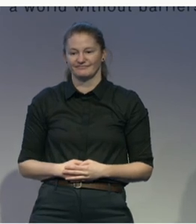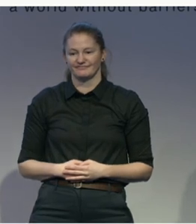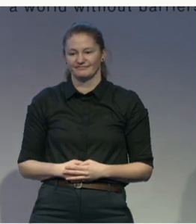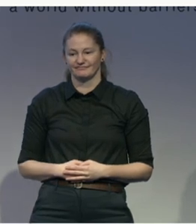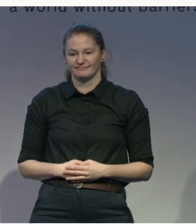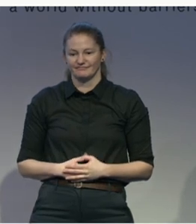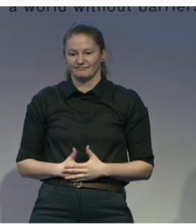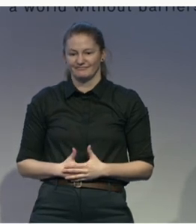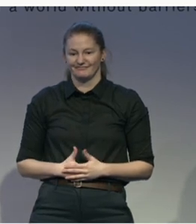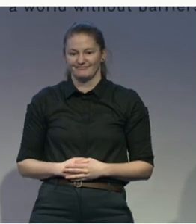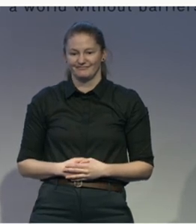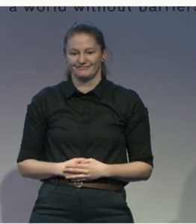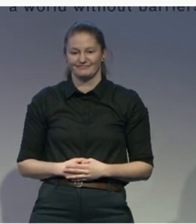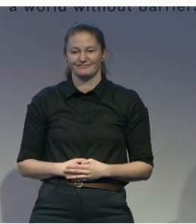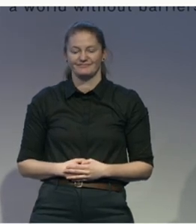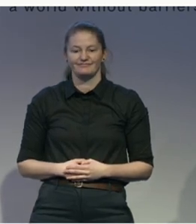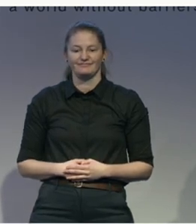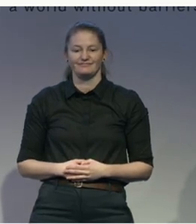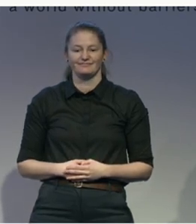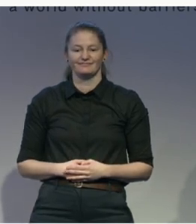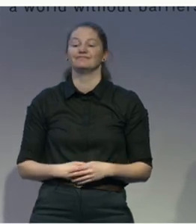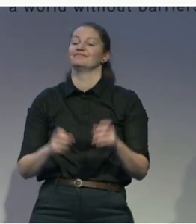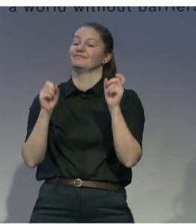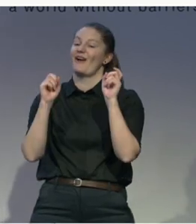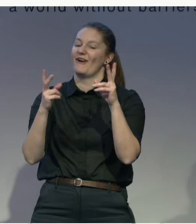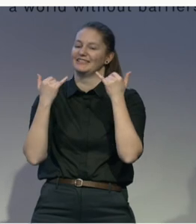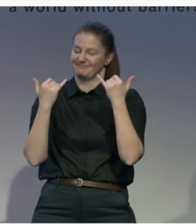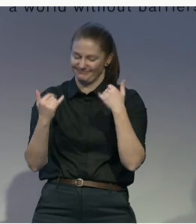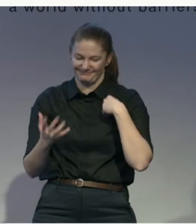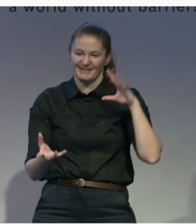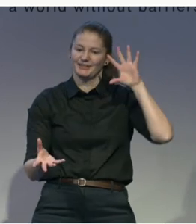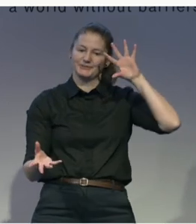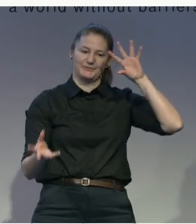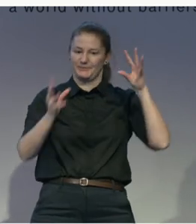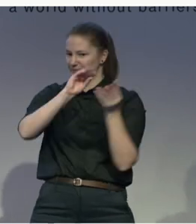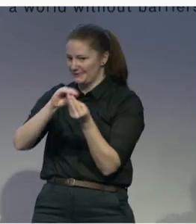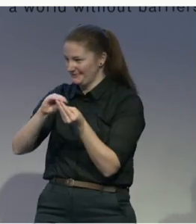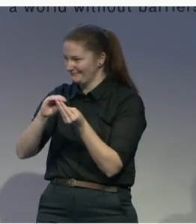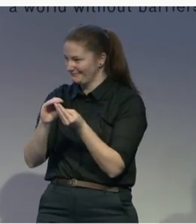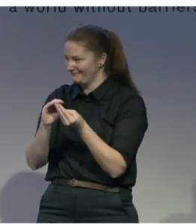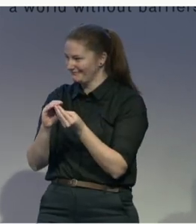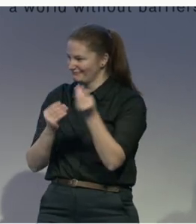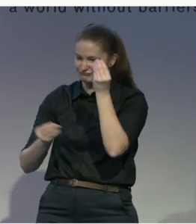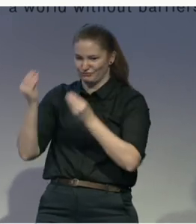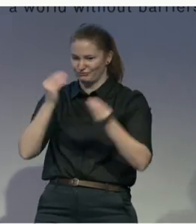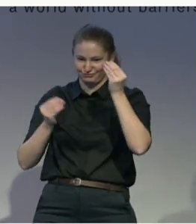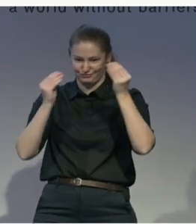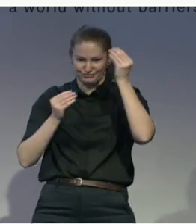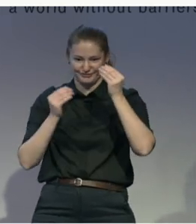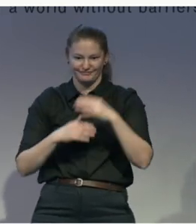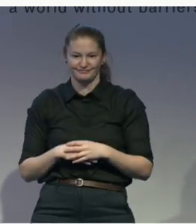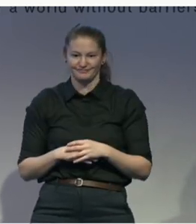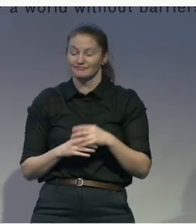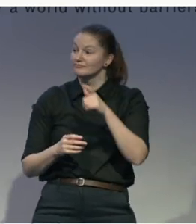Okay, and now we move to the summary. And to those who might have joined during the presentation, we'll after